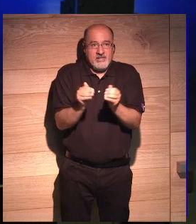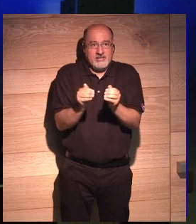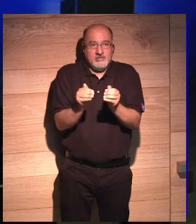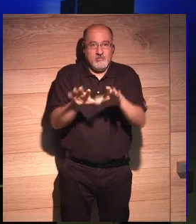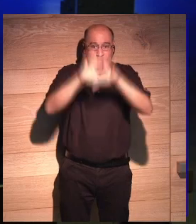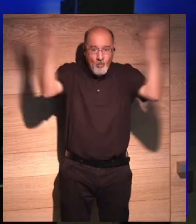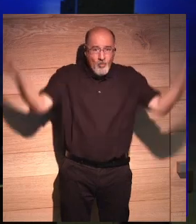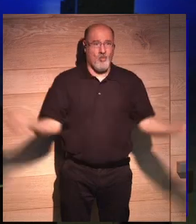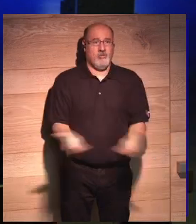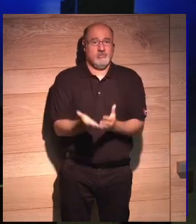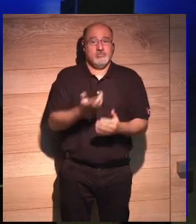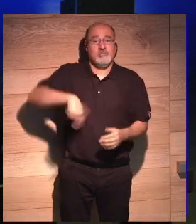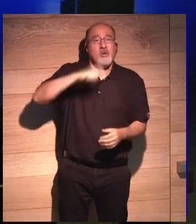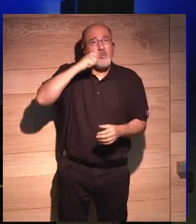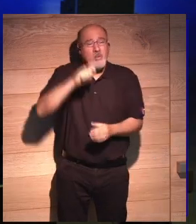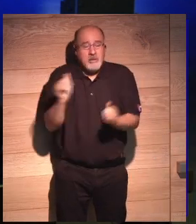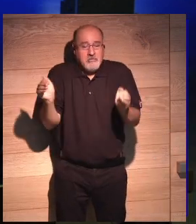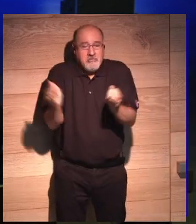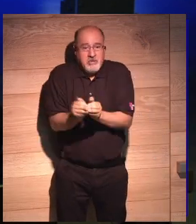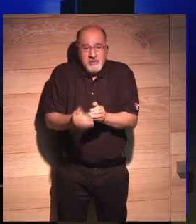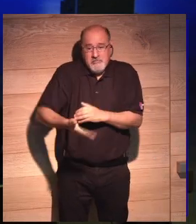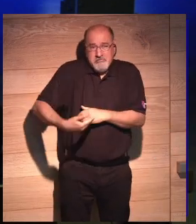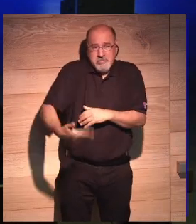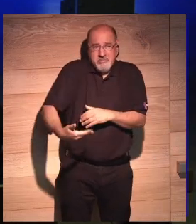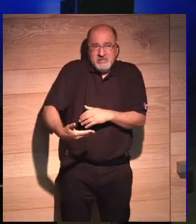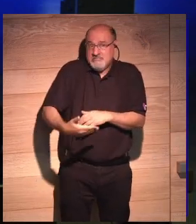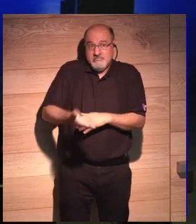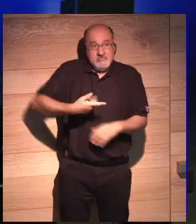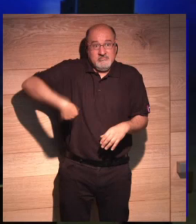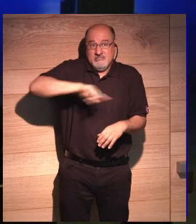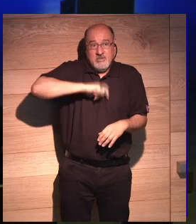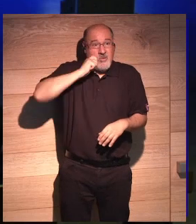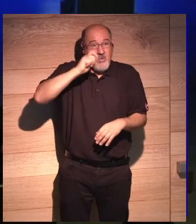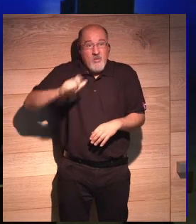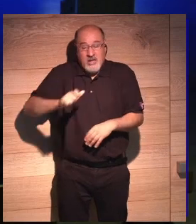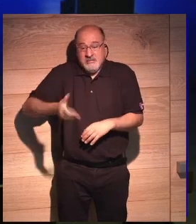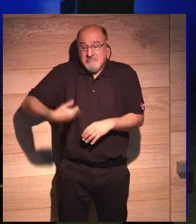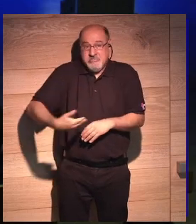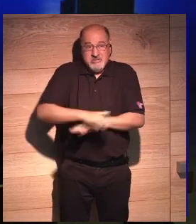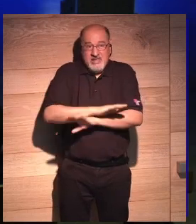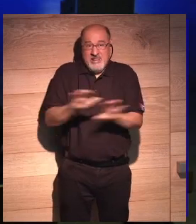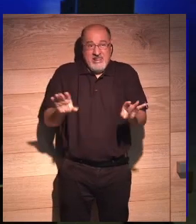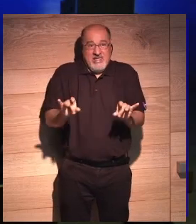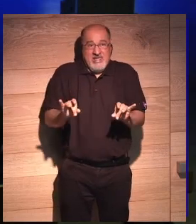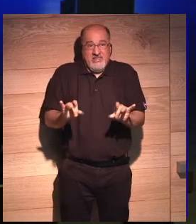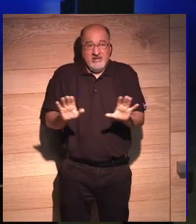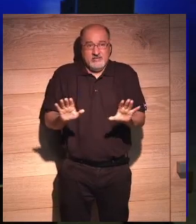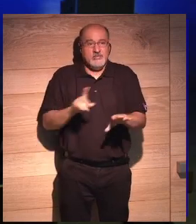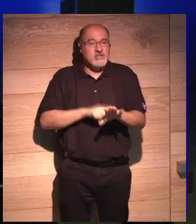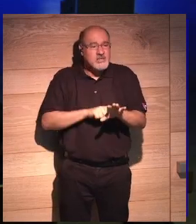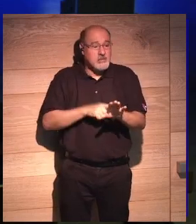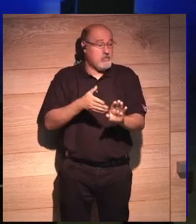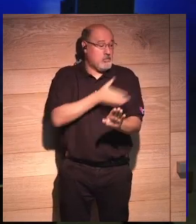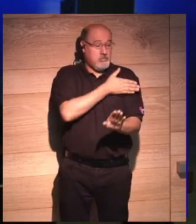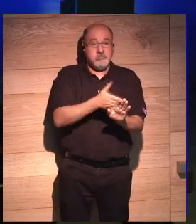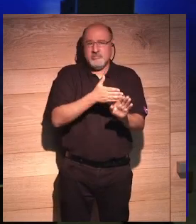geez, we're nothing as well, and there's so little time on this planet, and there's so much